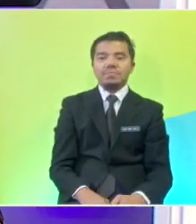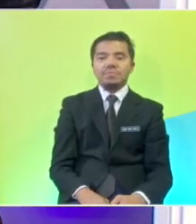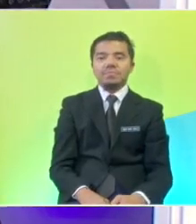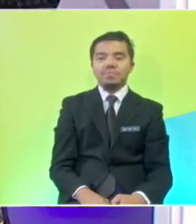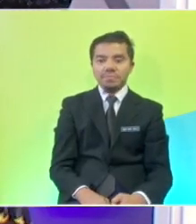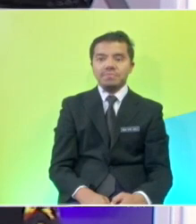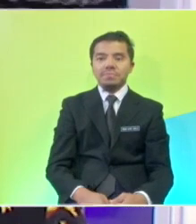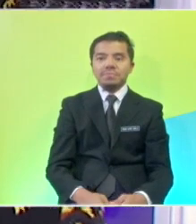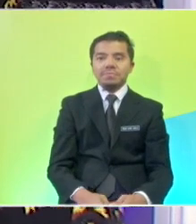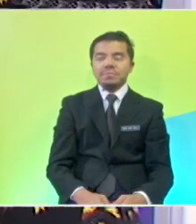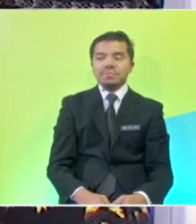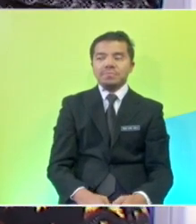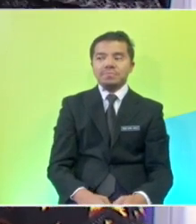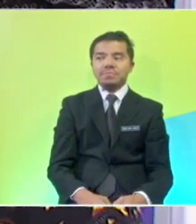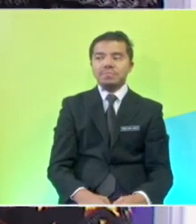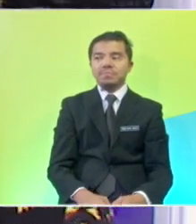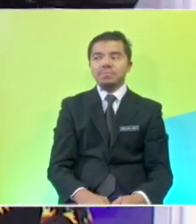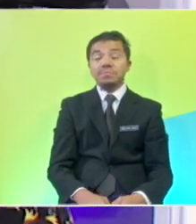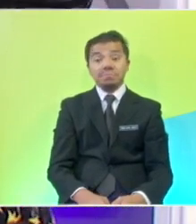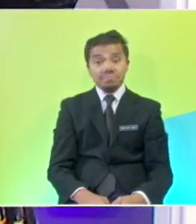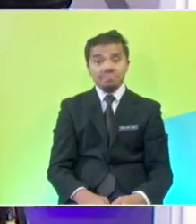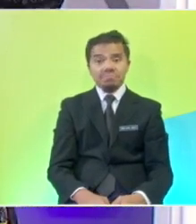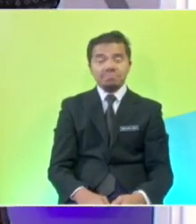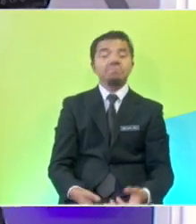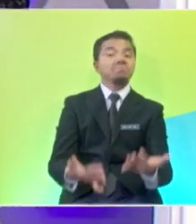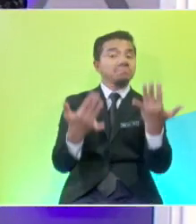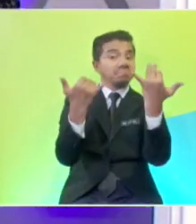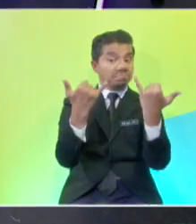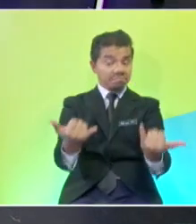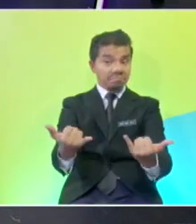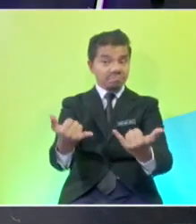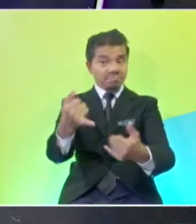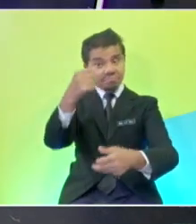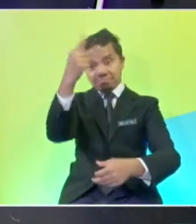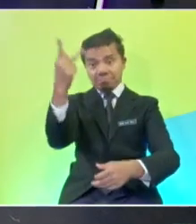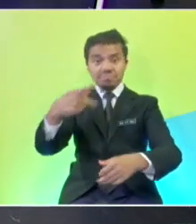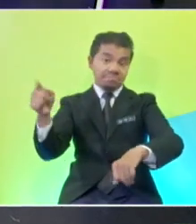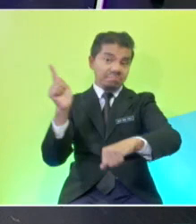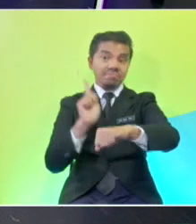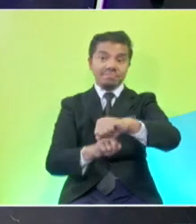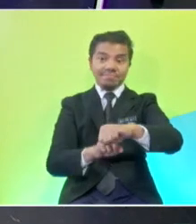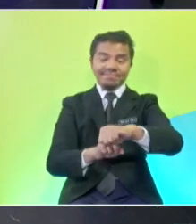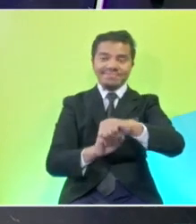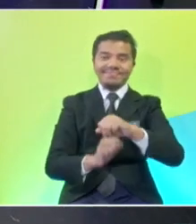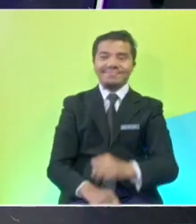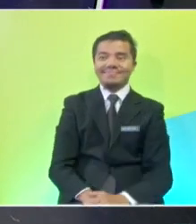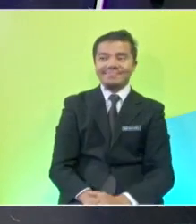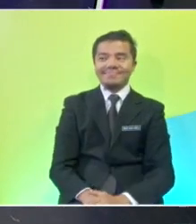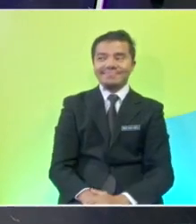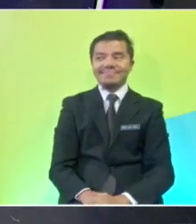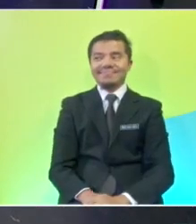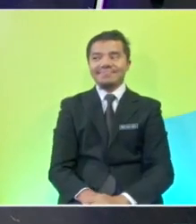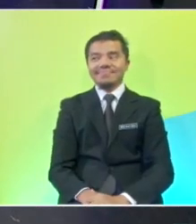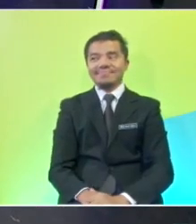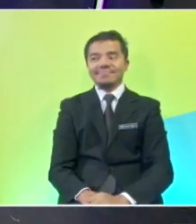Understood. So after this we are going to have quiz time. Quiz. Okay. Yeah. Before we do before the, quiz time, I have question for